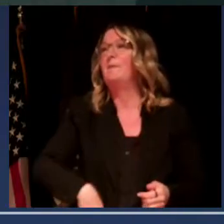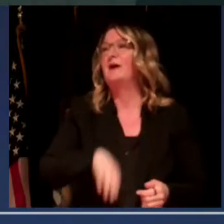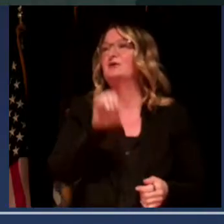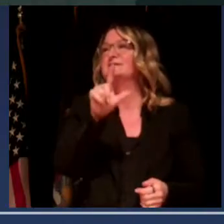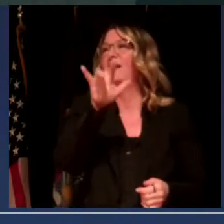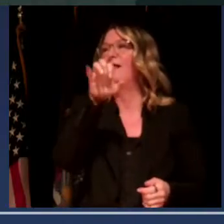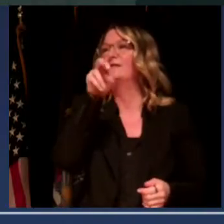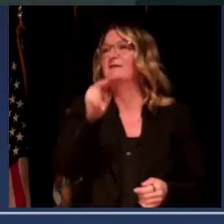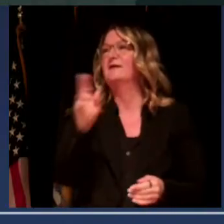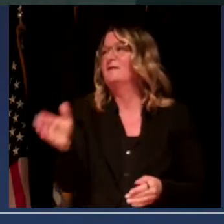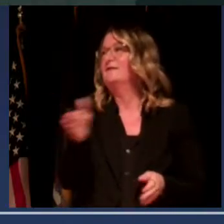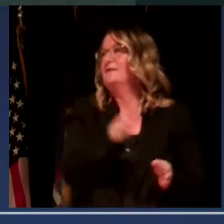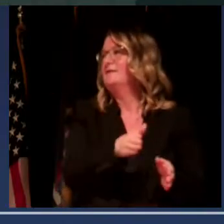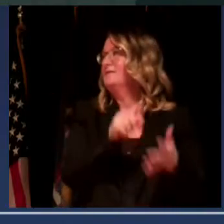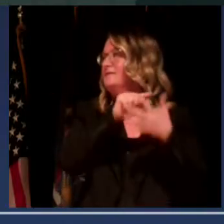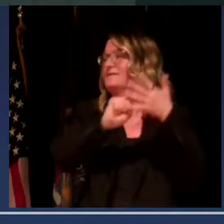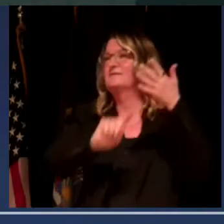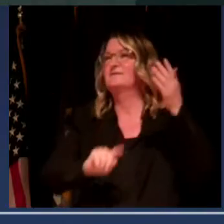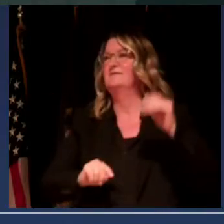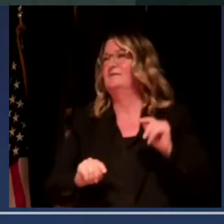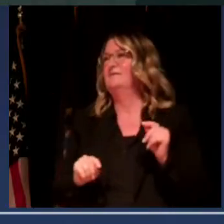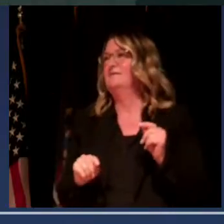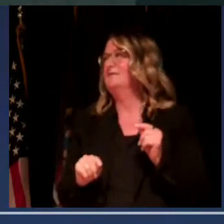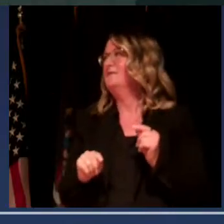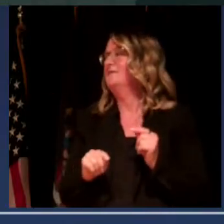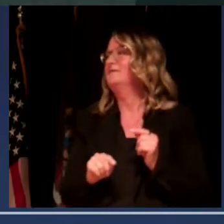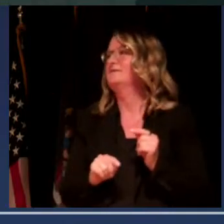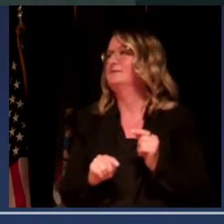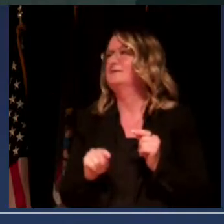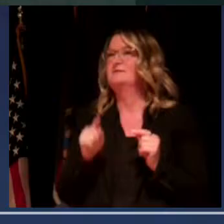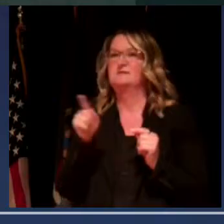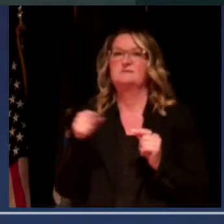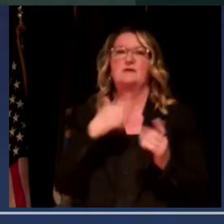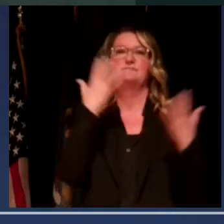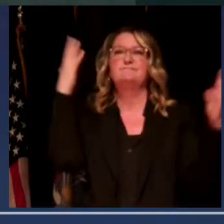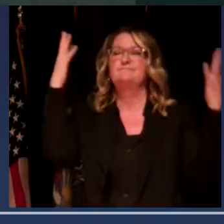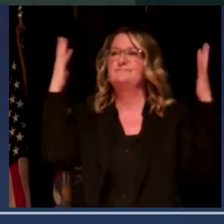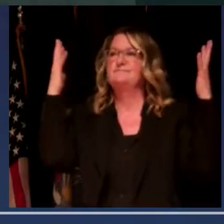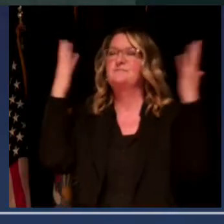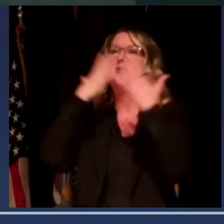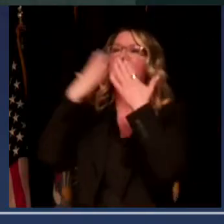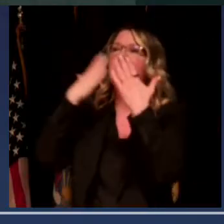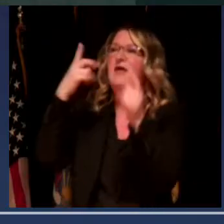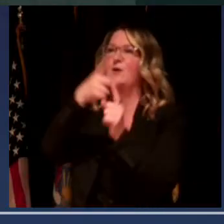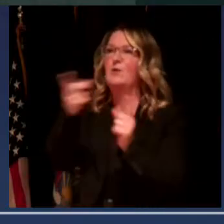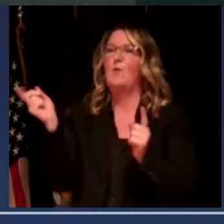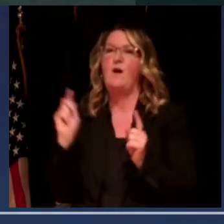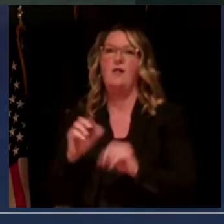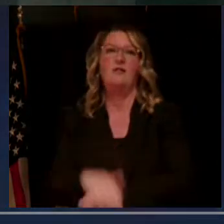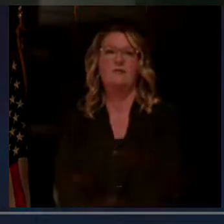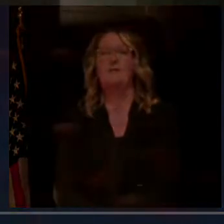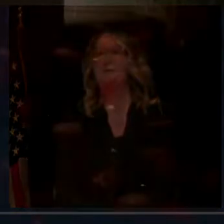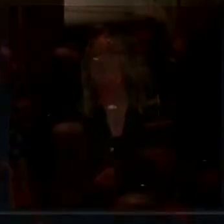Chair Rebecca Whittish, and New York Mayor Robert Restaino. Thank you all.